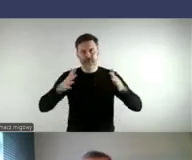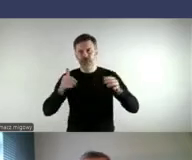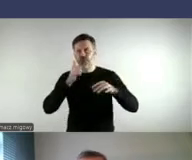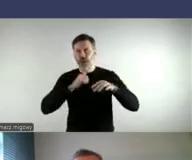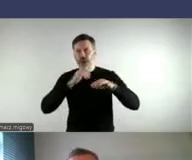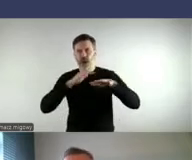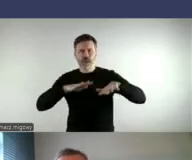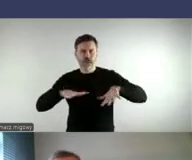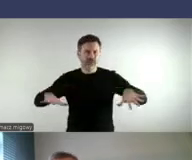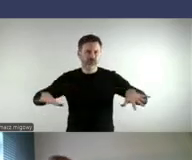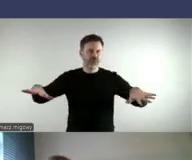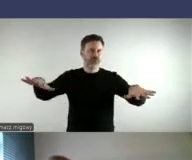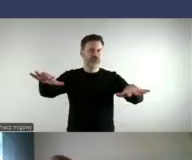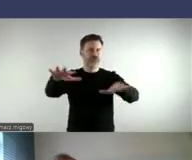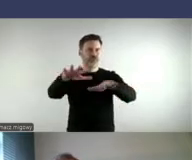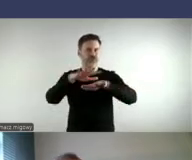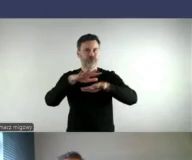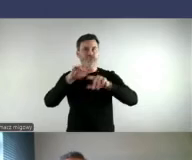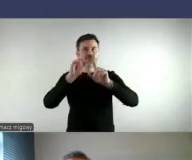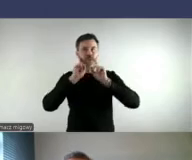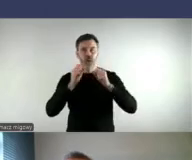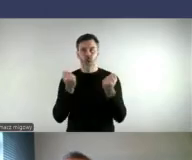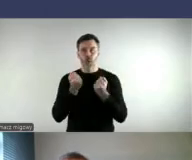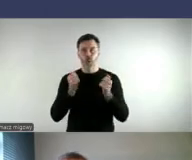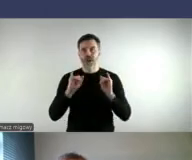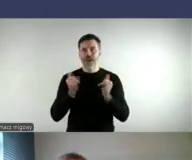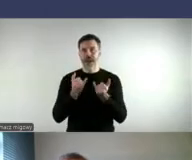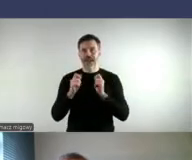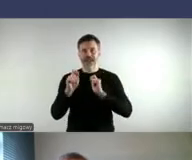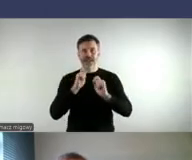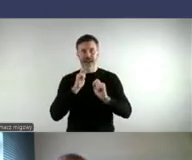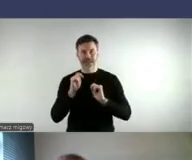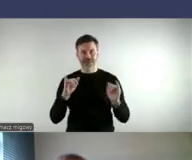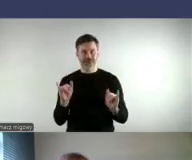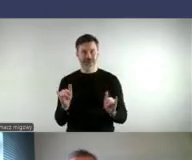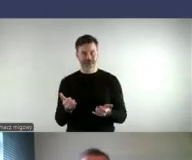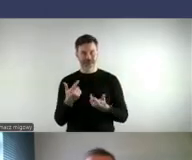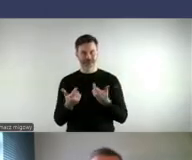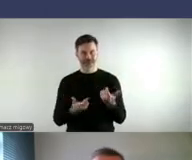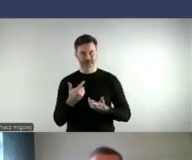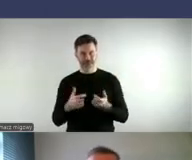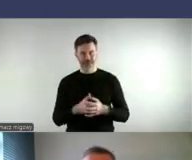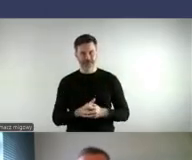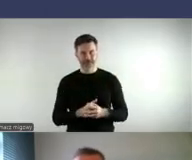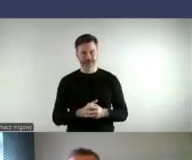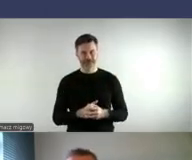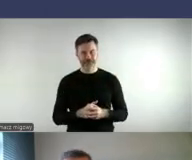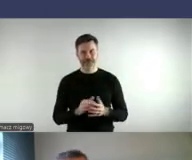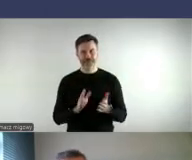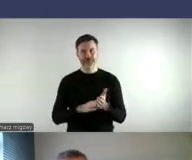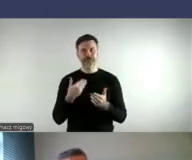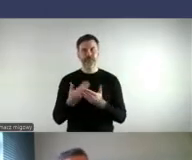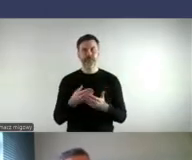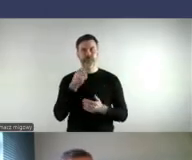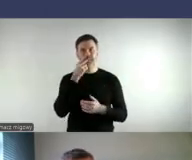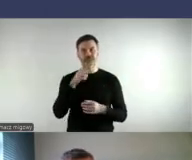geological challenges with, for example, large deposits of quicklime in and around the municipality center and the